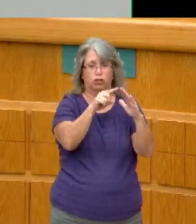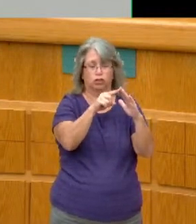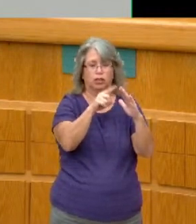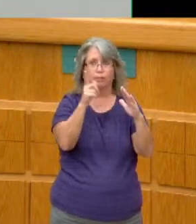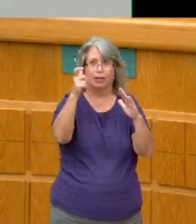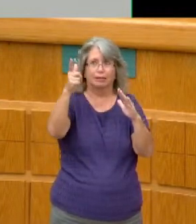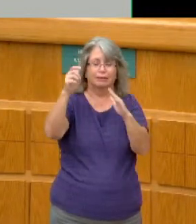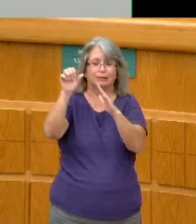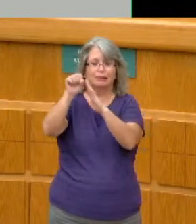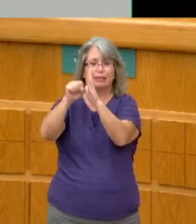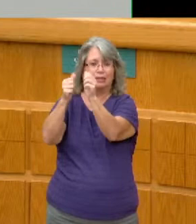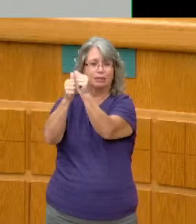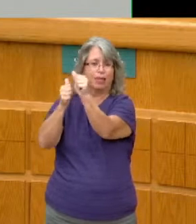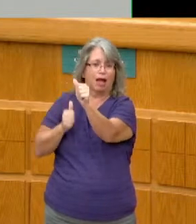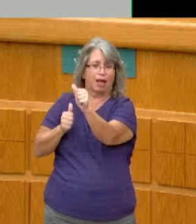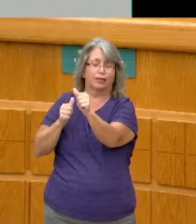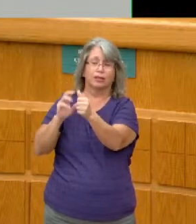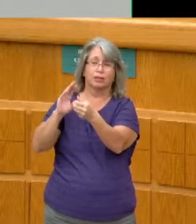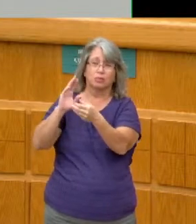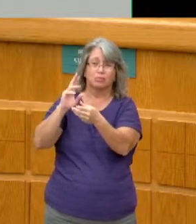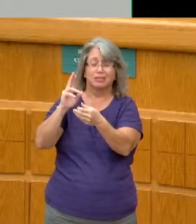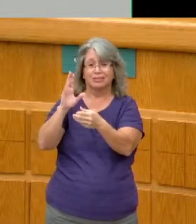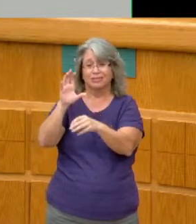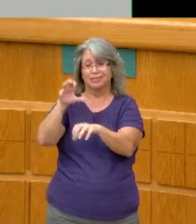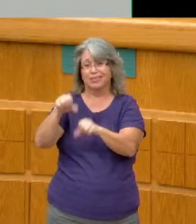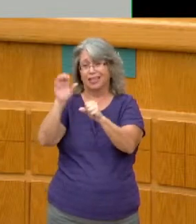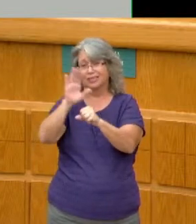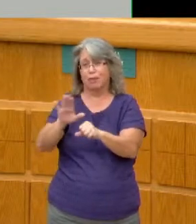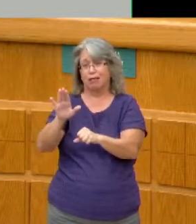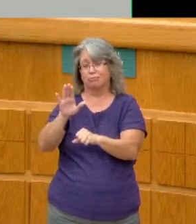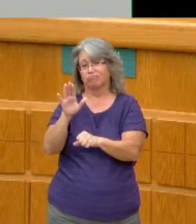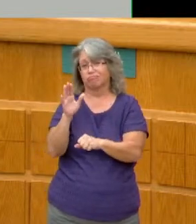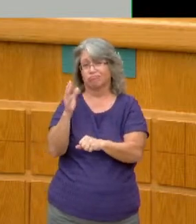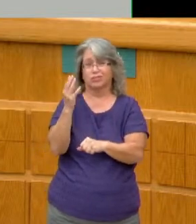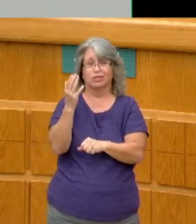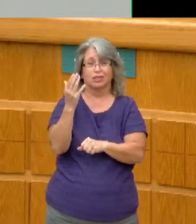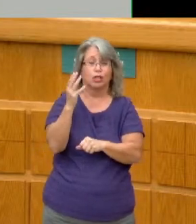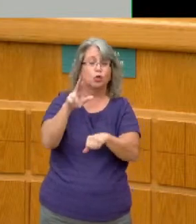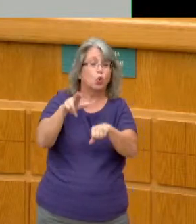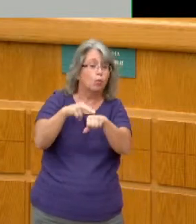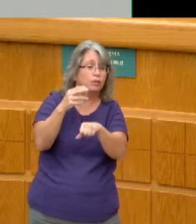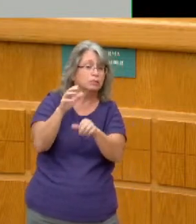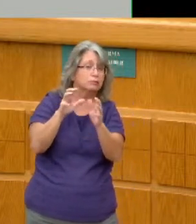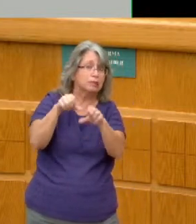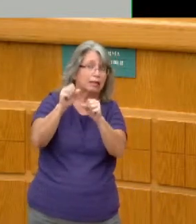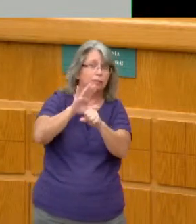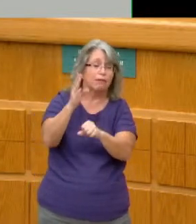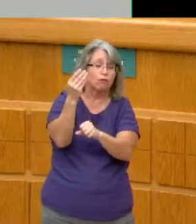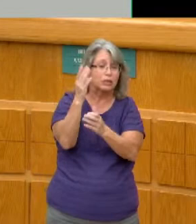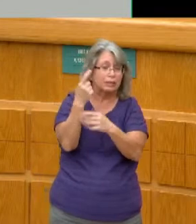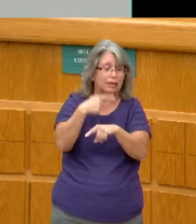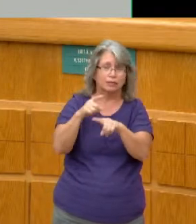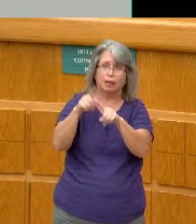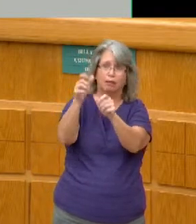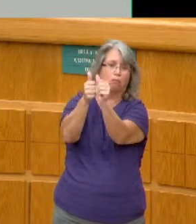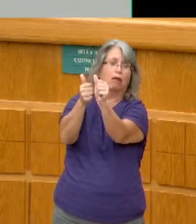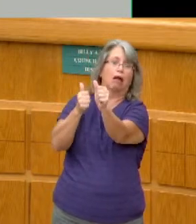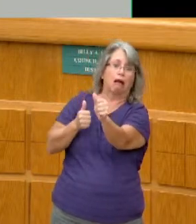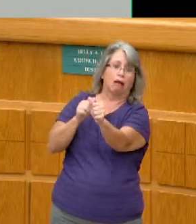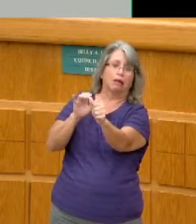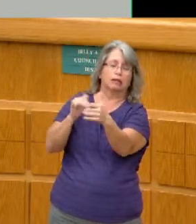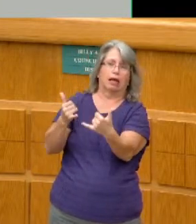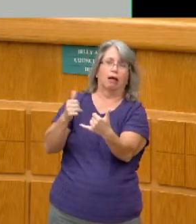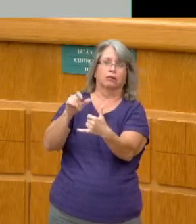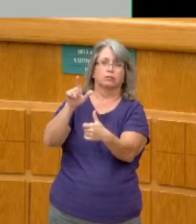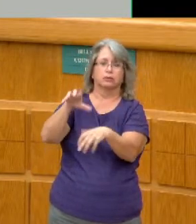takes the state 14 days to count them all. We're at, maybe 28 days it's taking to count them all right now. So they're